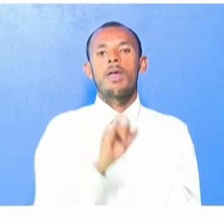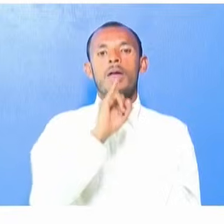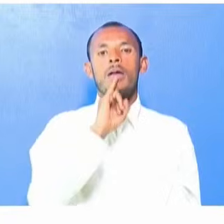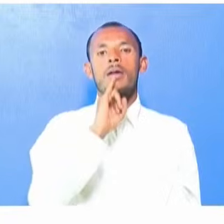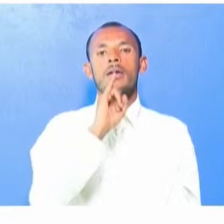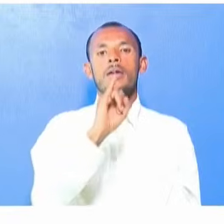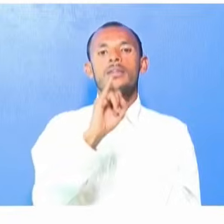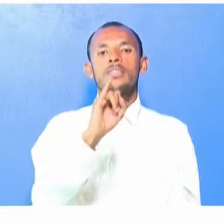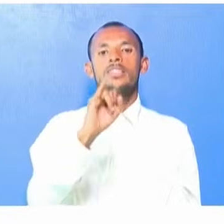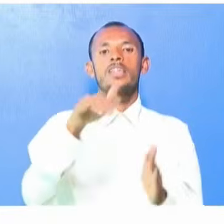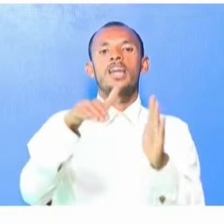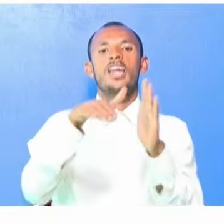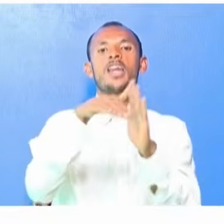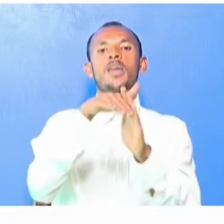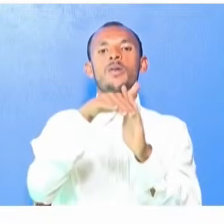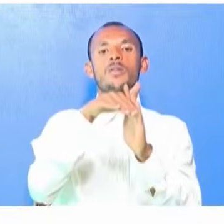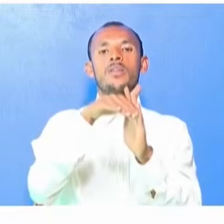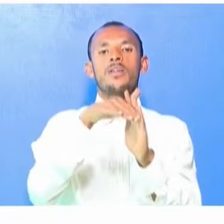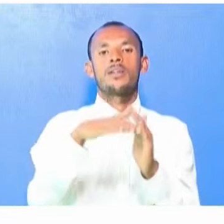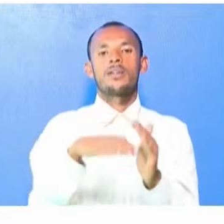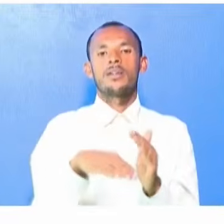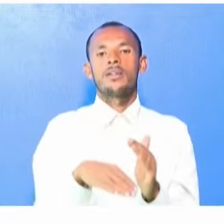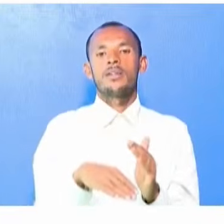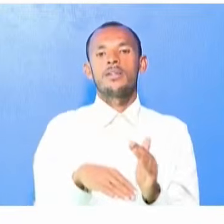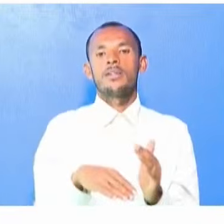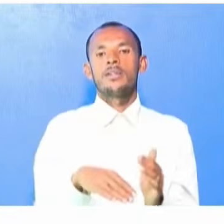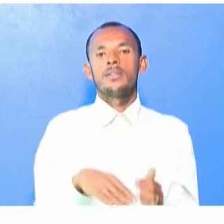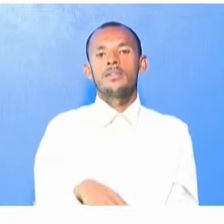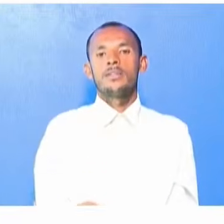is denoted